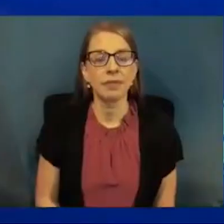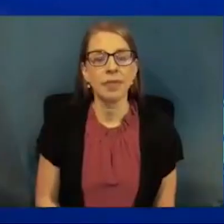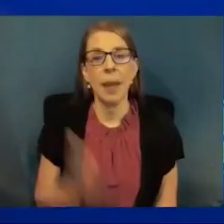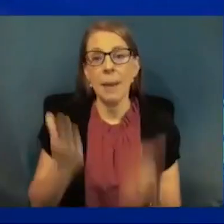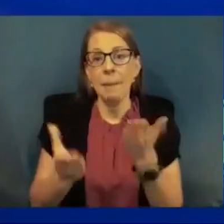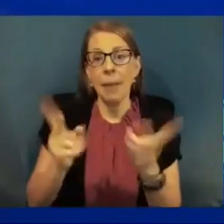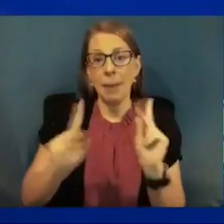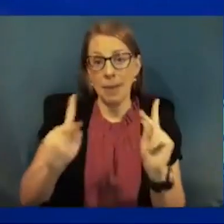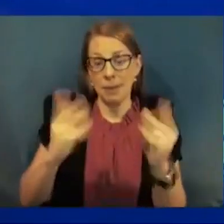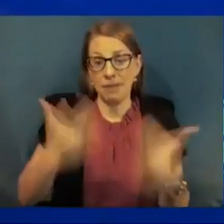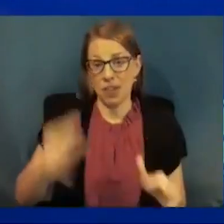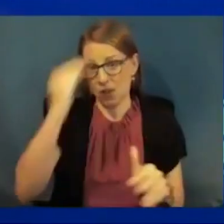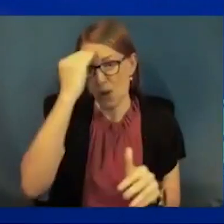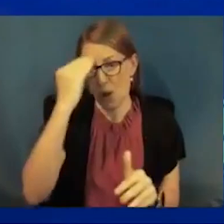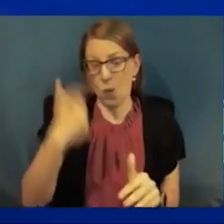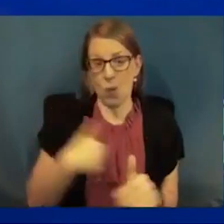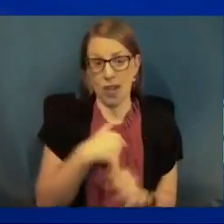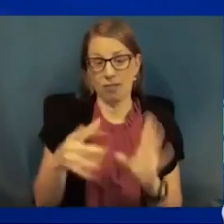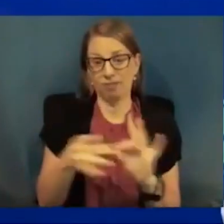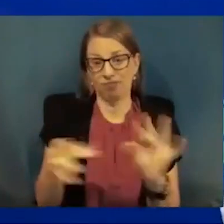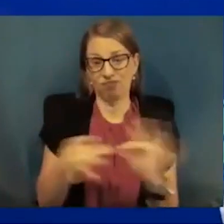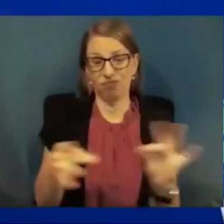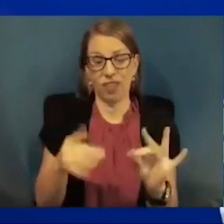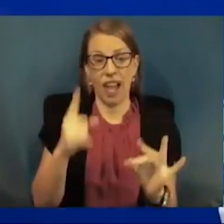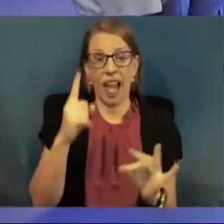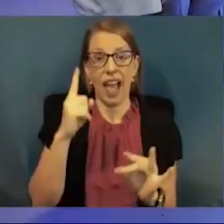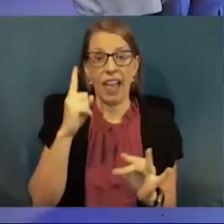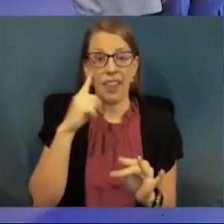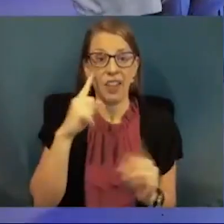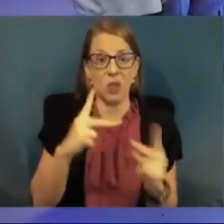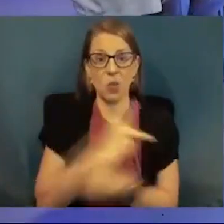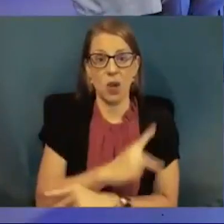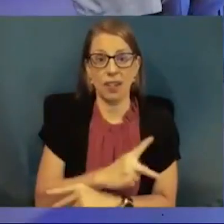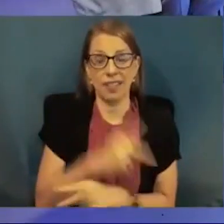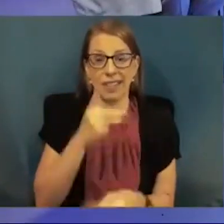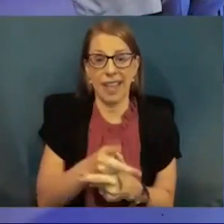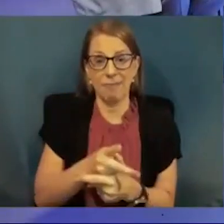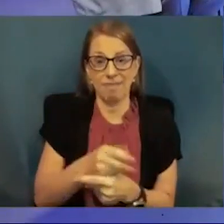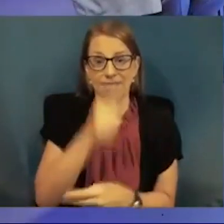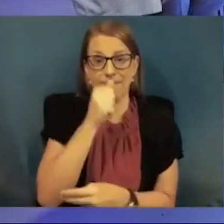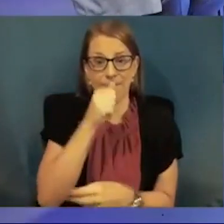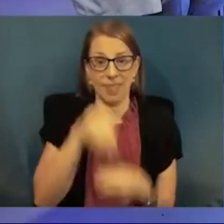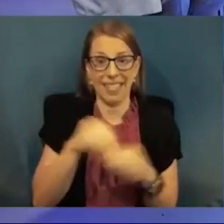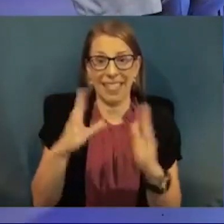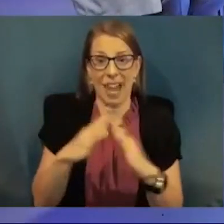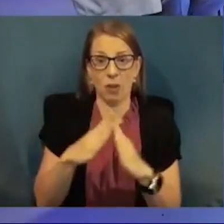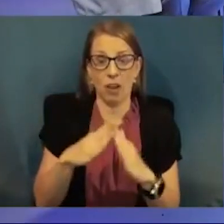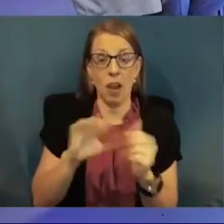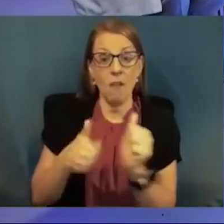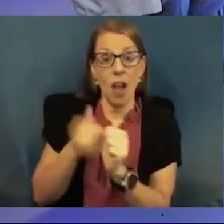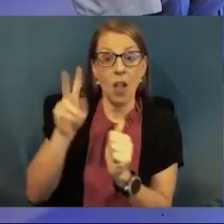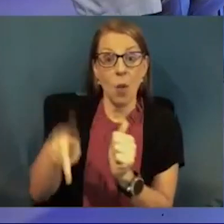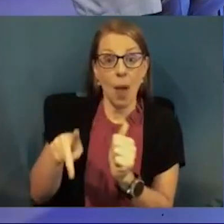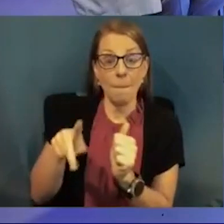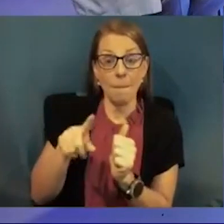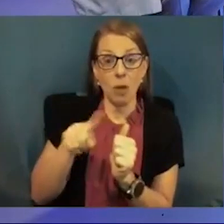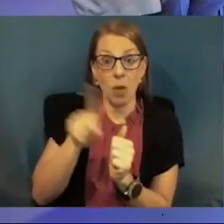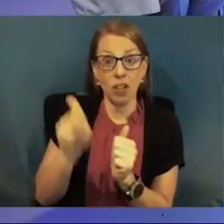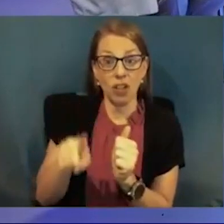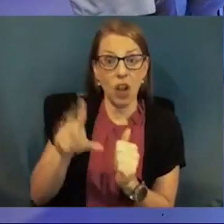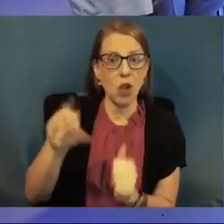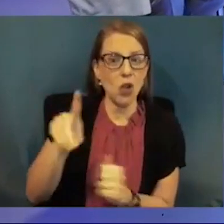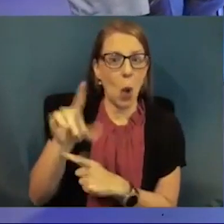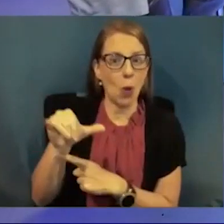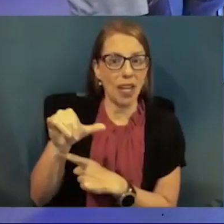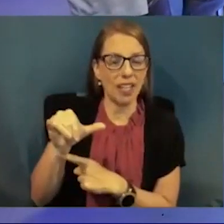I'm sure it's the worst kept secret in town. All right. Do you have a follow-up question, Cody? I do, and it's not to do with school, so we'll let you talk about